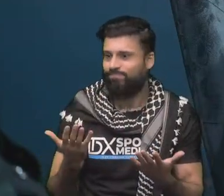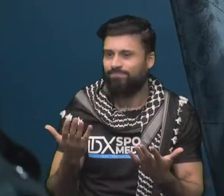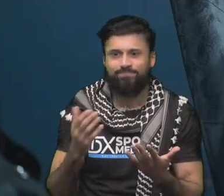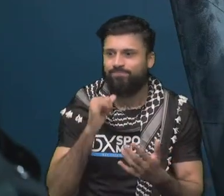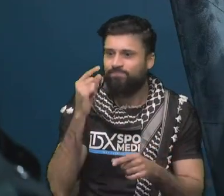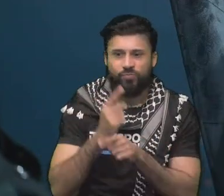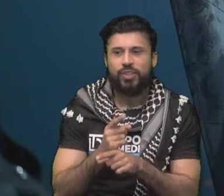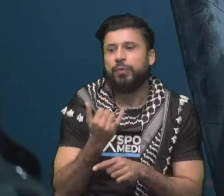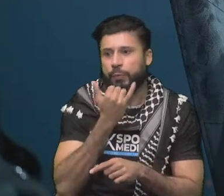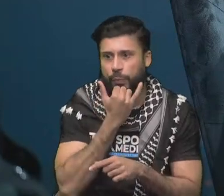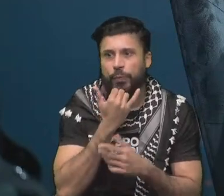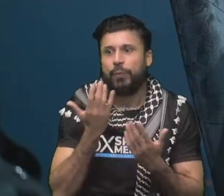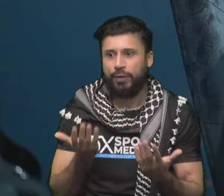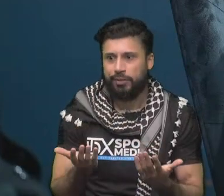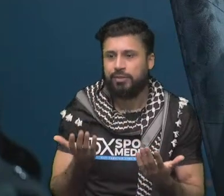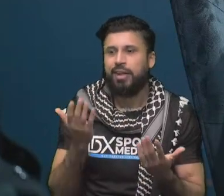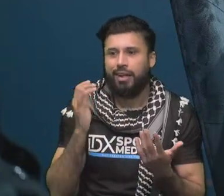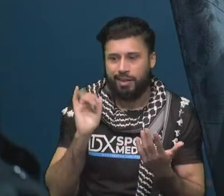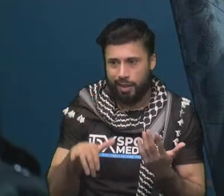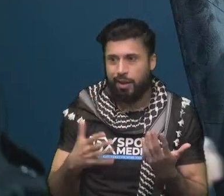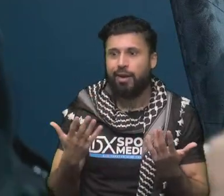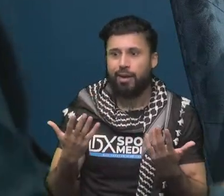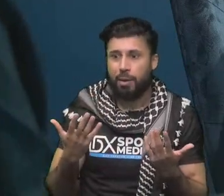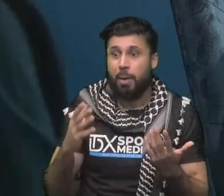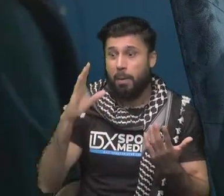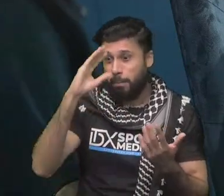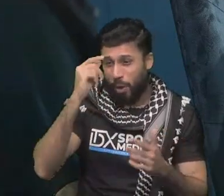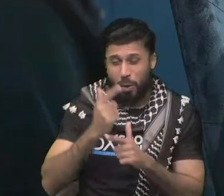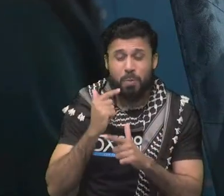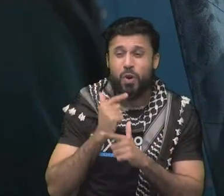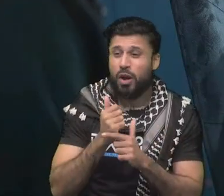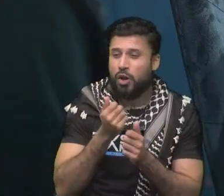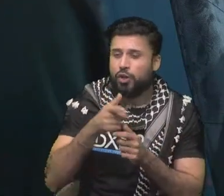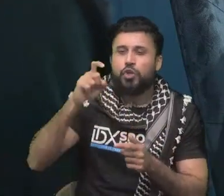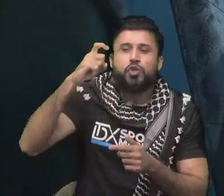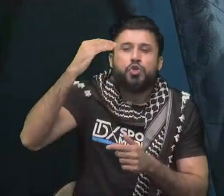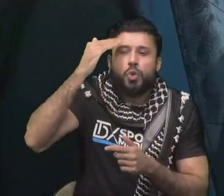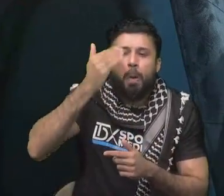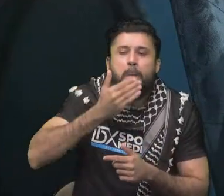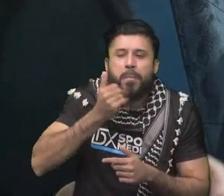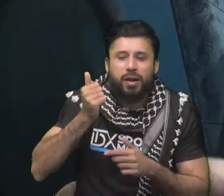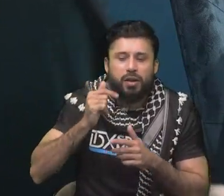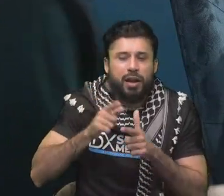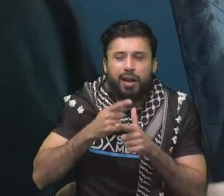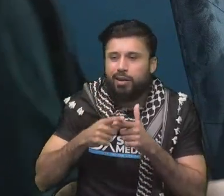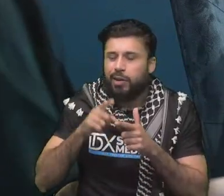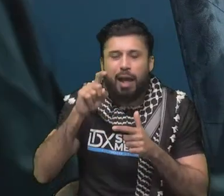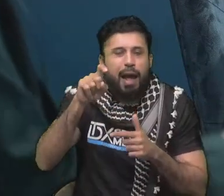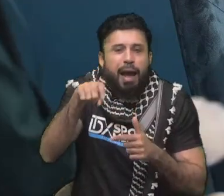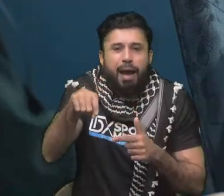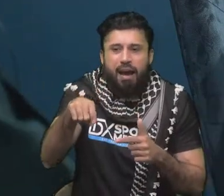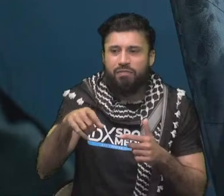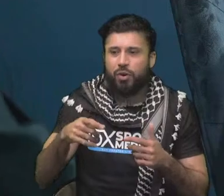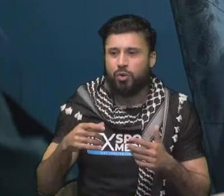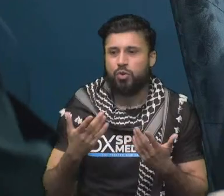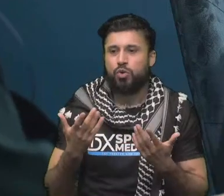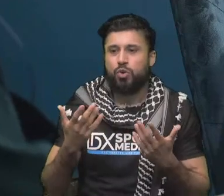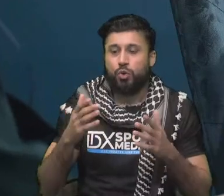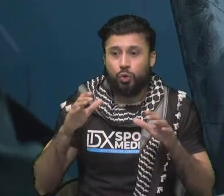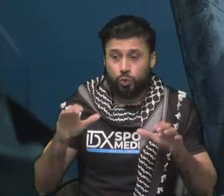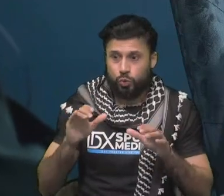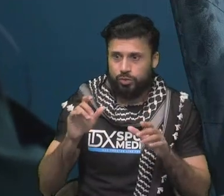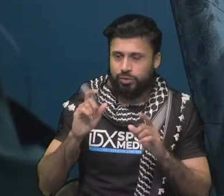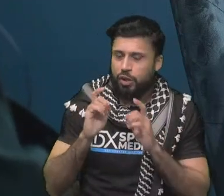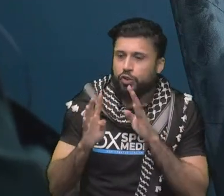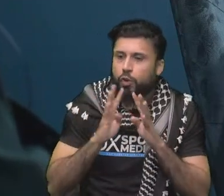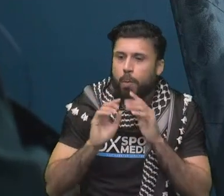better than this, who are supposed to tell them, look, may Allah forgive you, may Allah make it easy on you. If you need to talk about this, reach